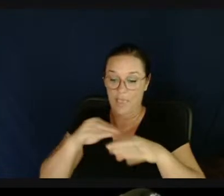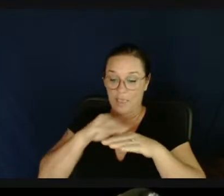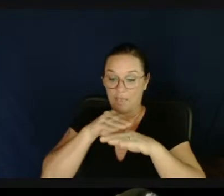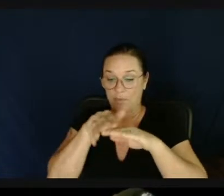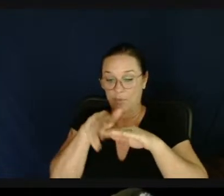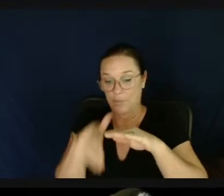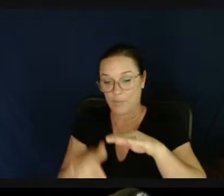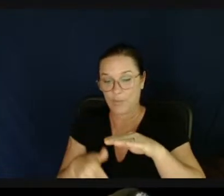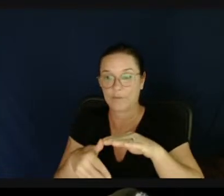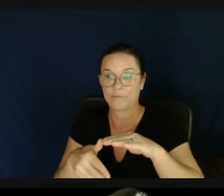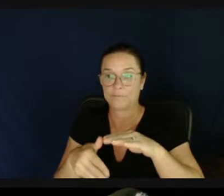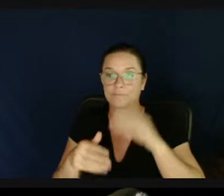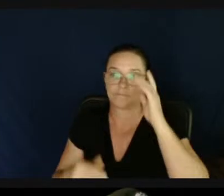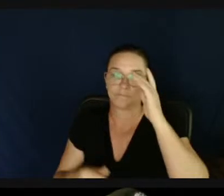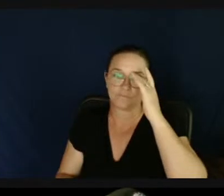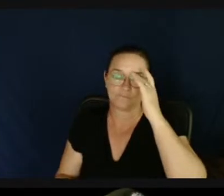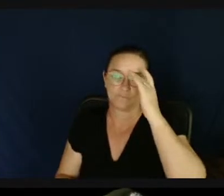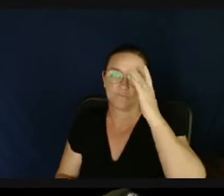issued.